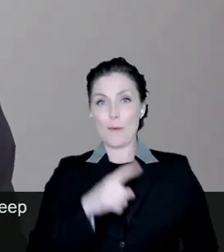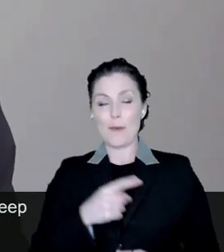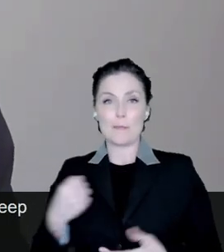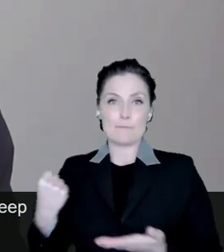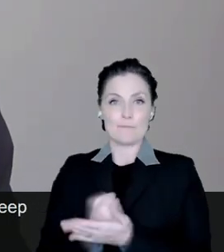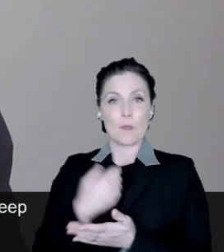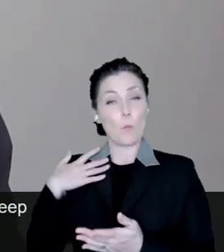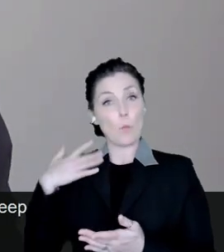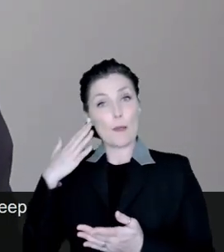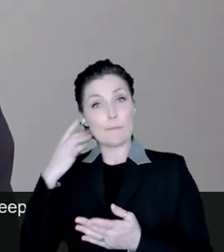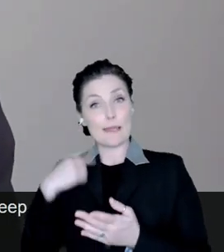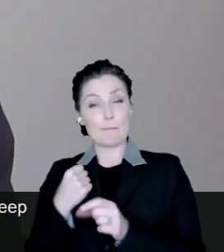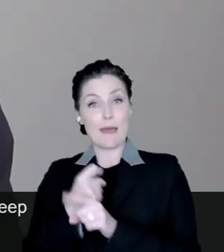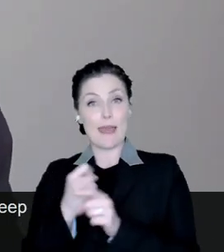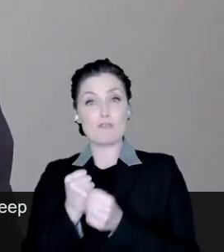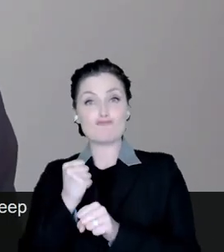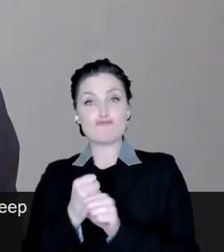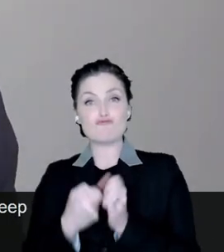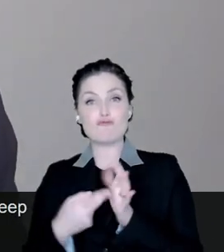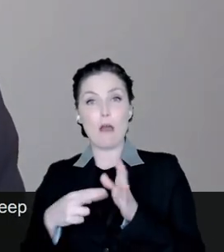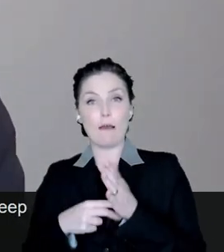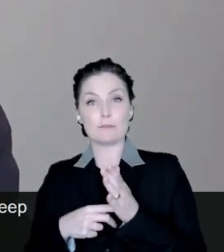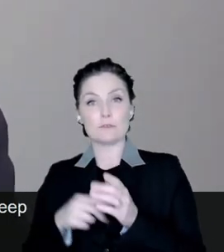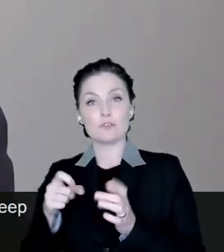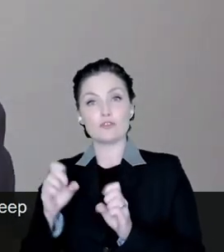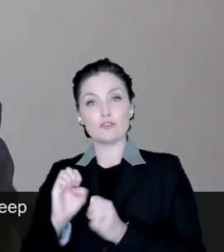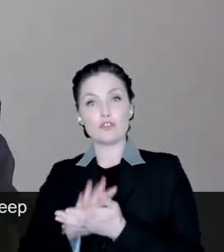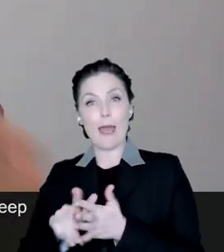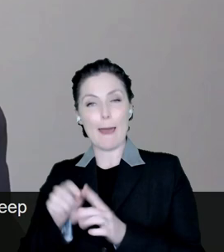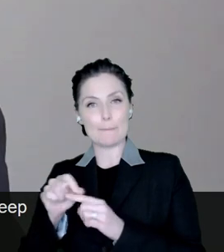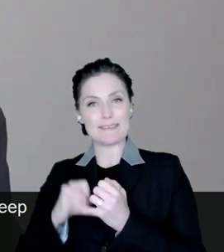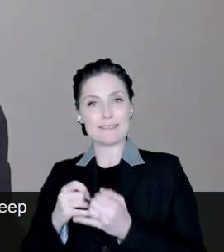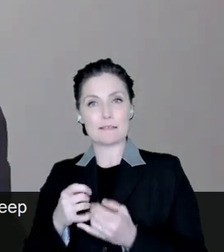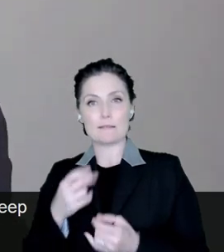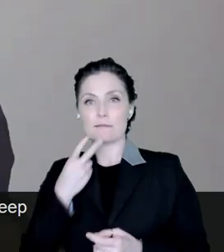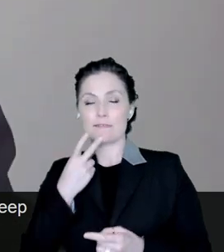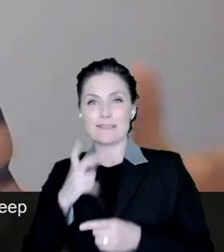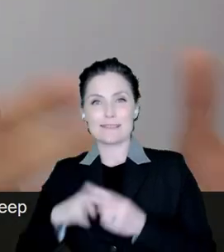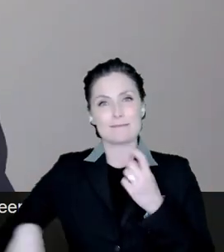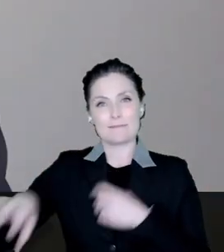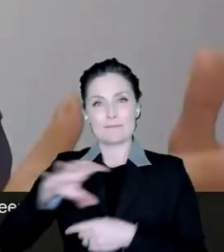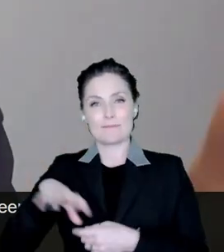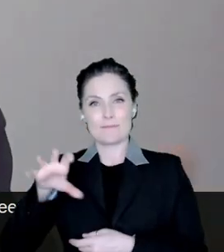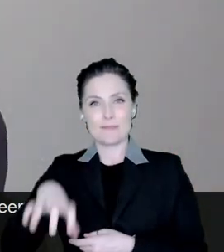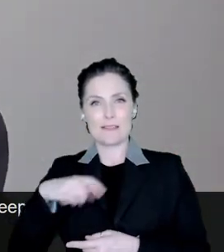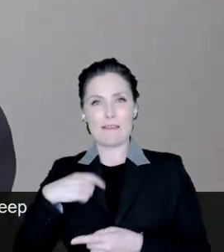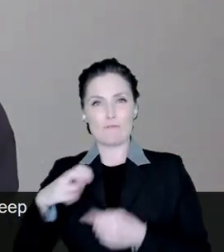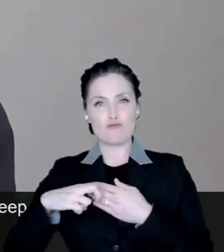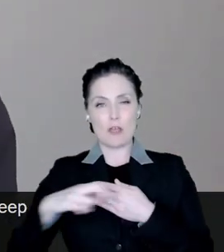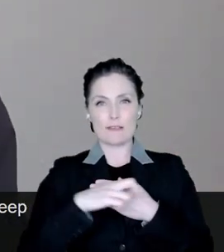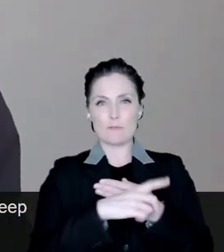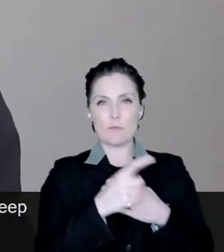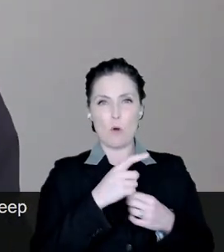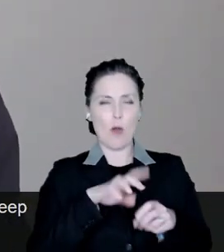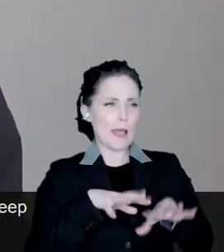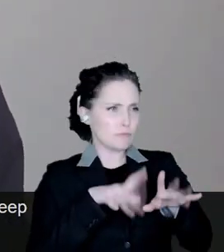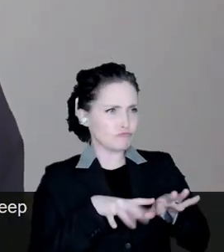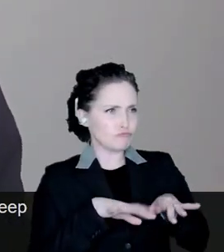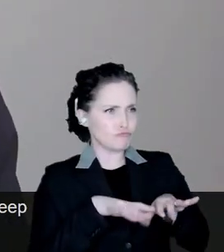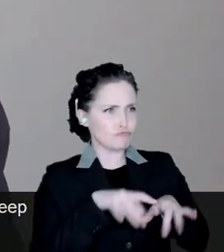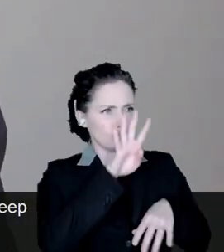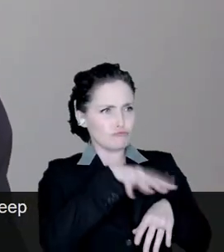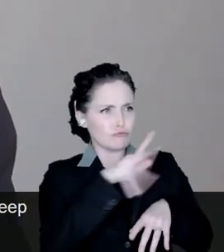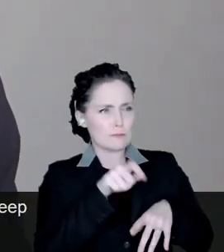2020, he's the Secretary of State for Transport. He's the chap doing the Excel spreadsheet to keep the Prime Minister in his job. He said I had to take